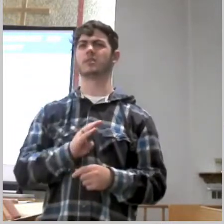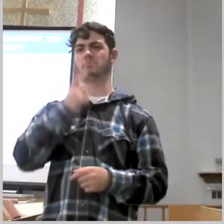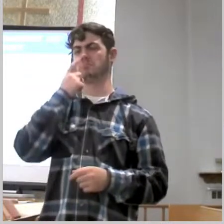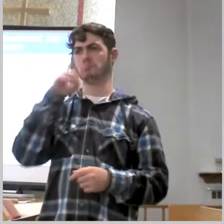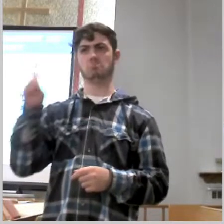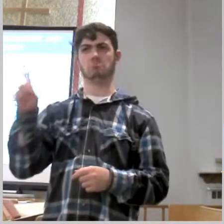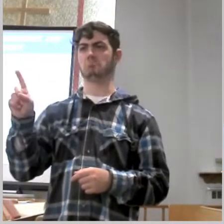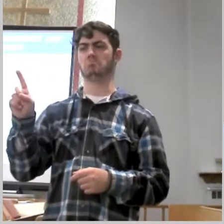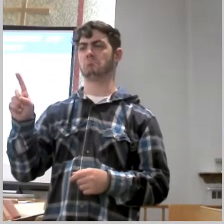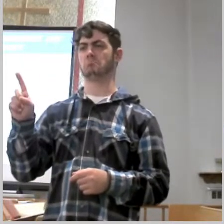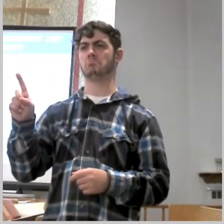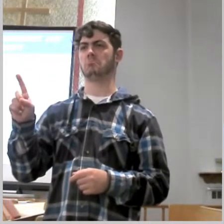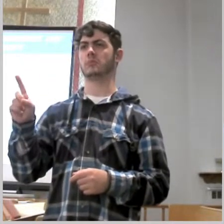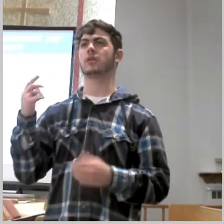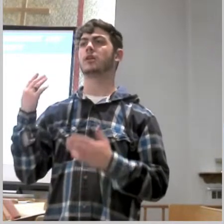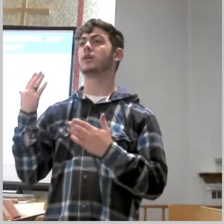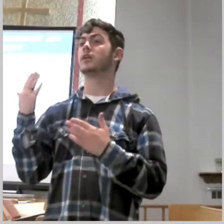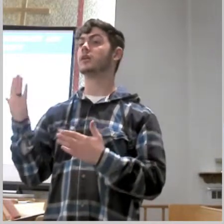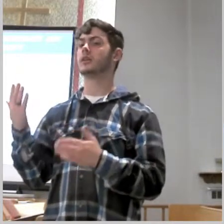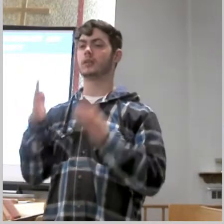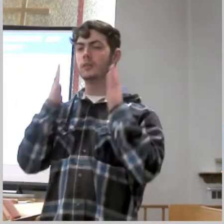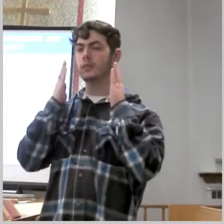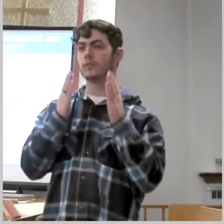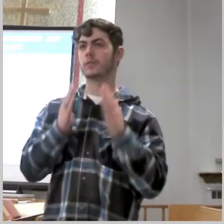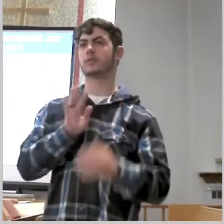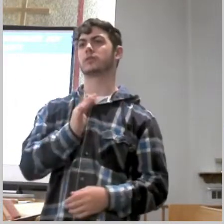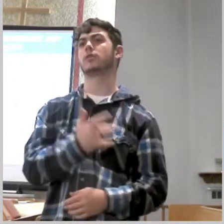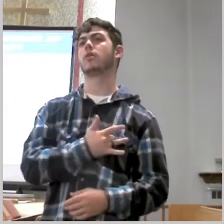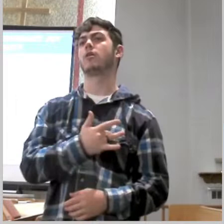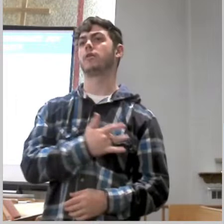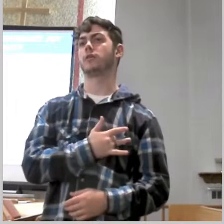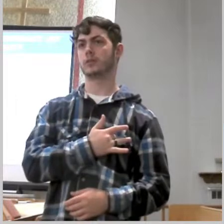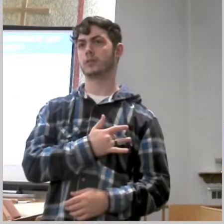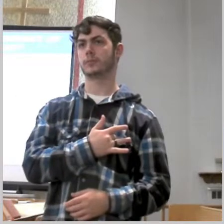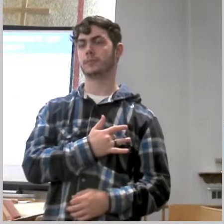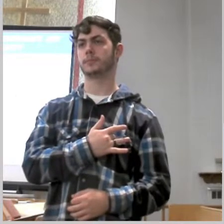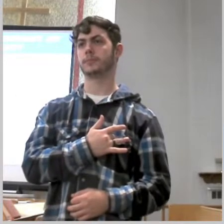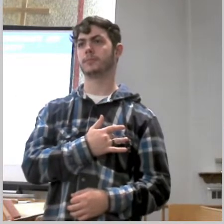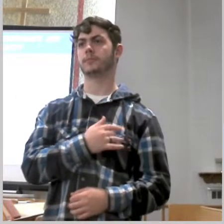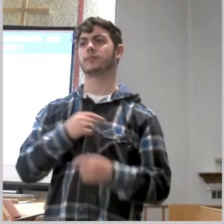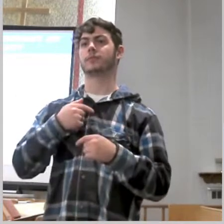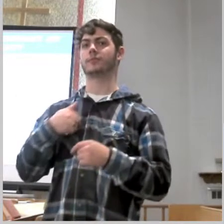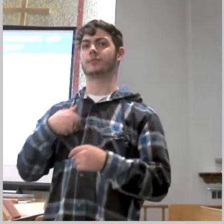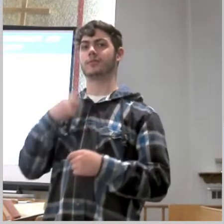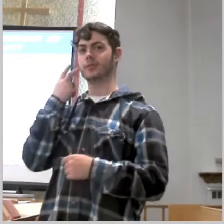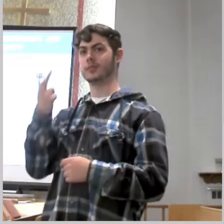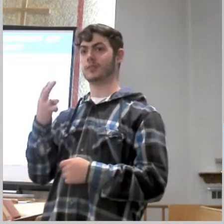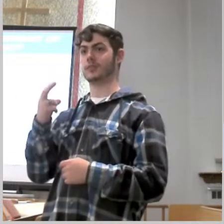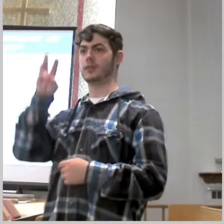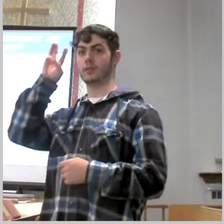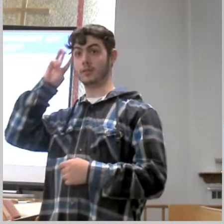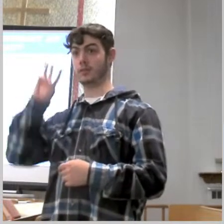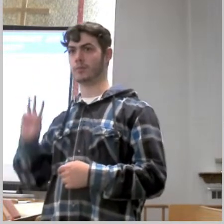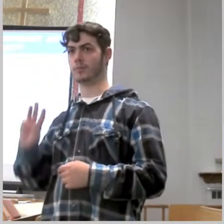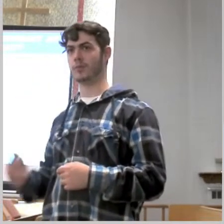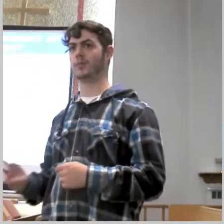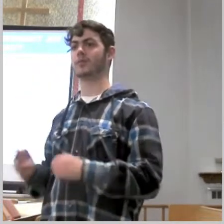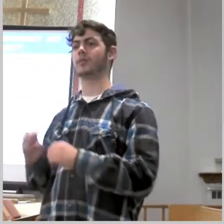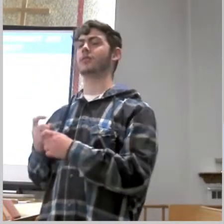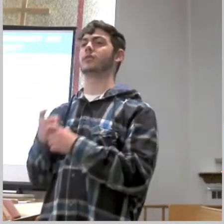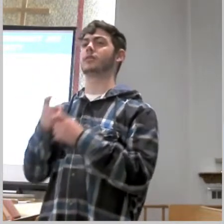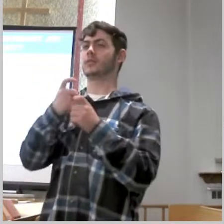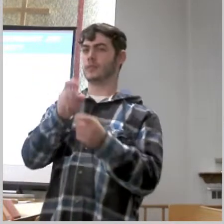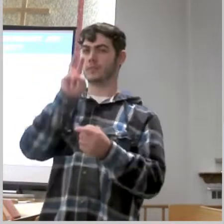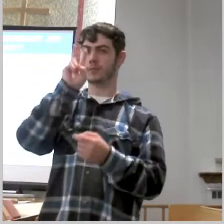care about that. God is impressed by the heart, as we saw from the widow and what she was able to give. And as we see here